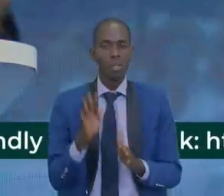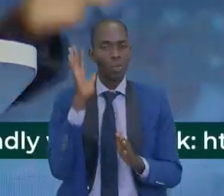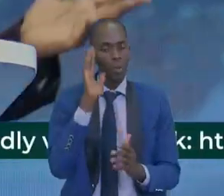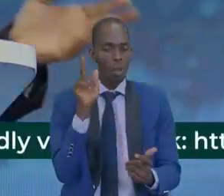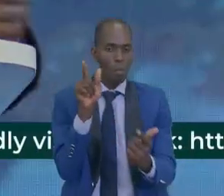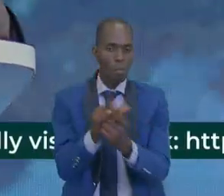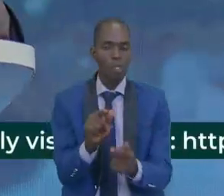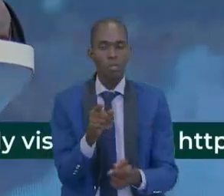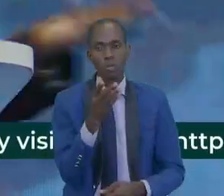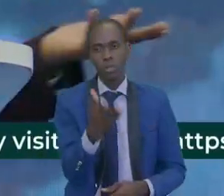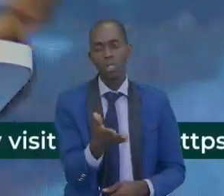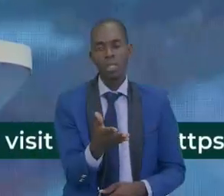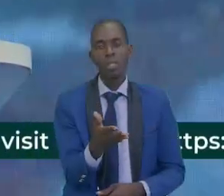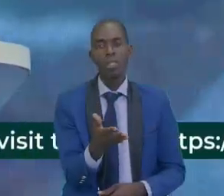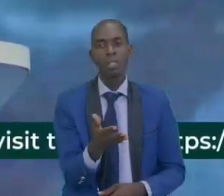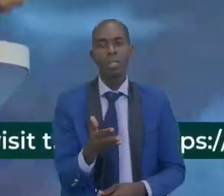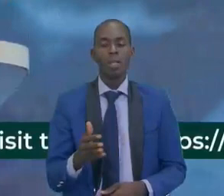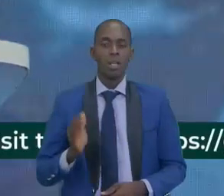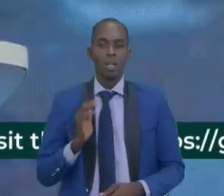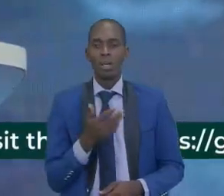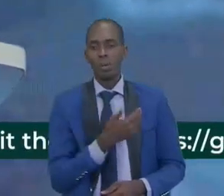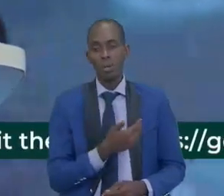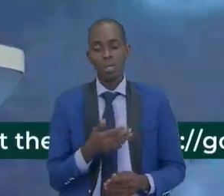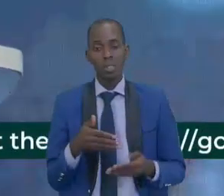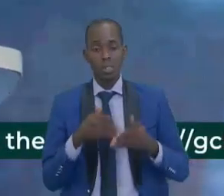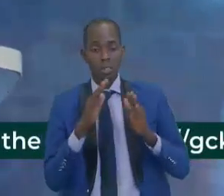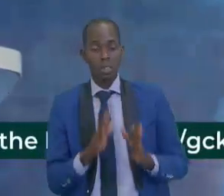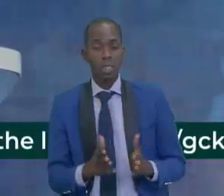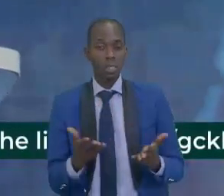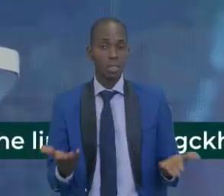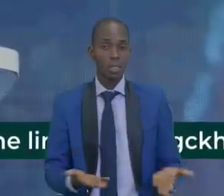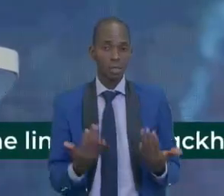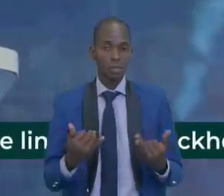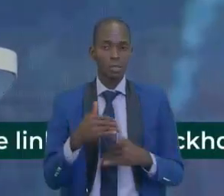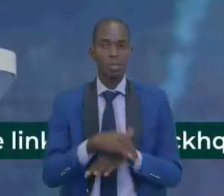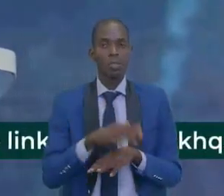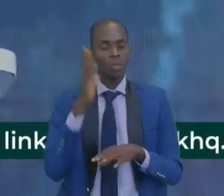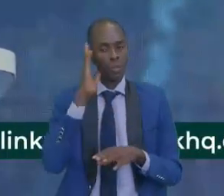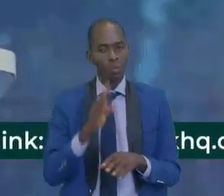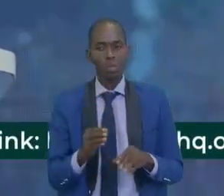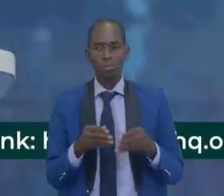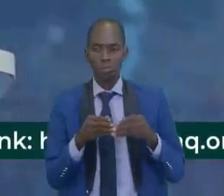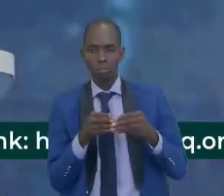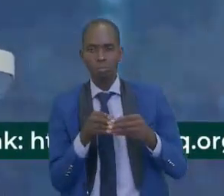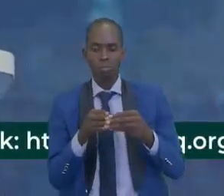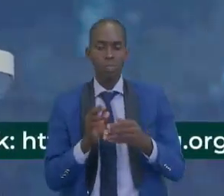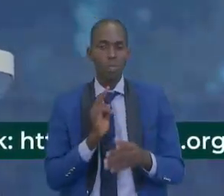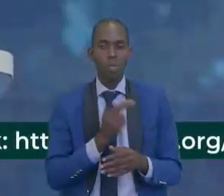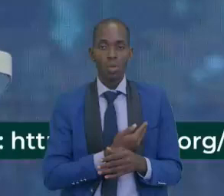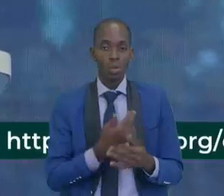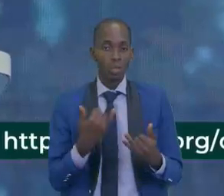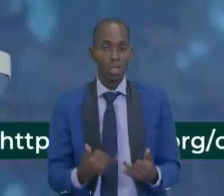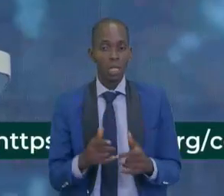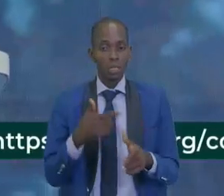Our officiating, moderating overseer tonight will take over now and lead us in this time. And then I'll